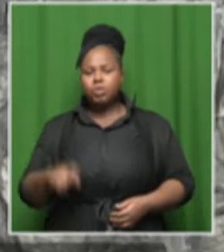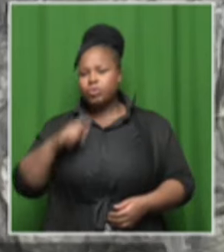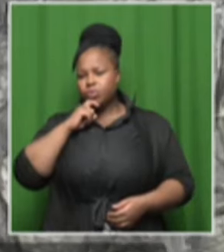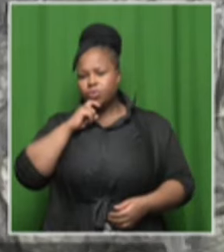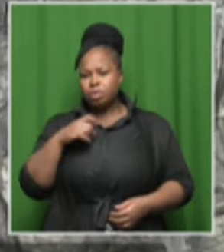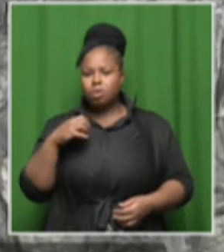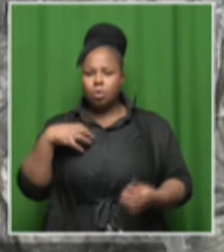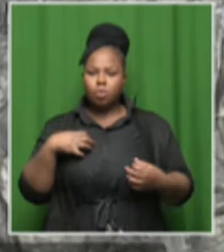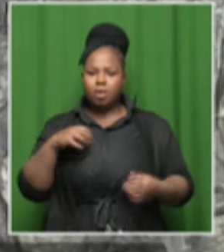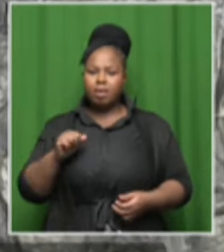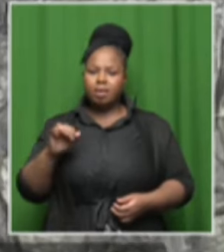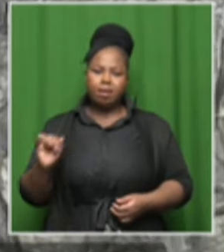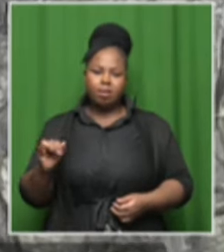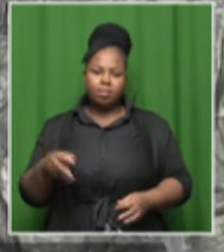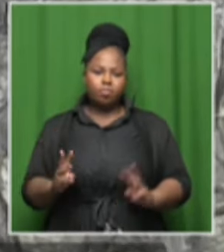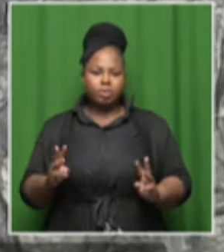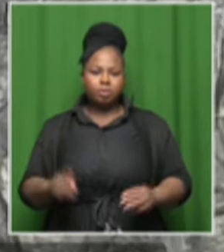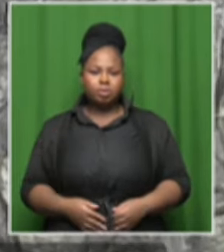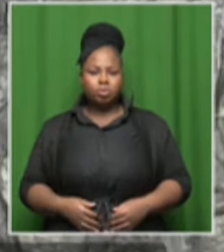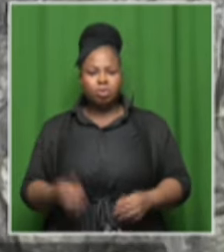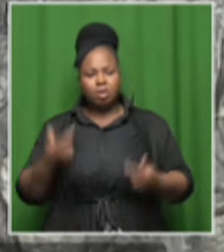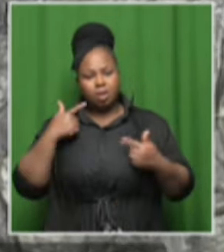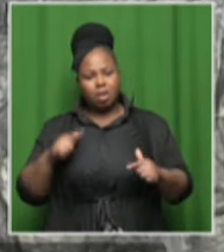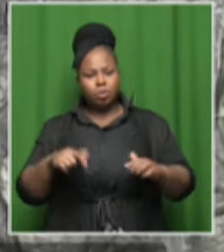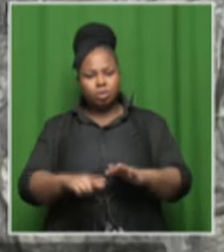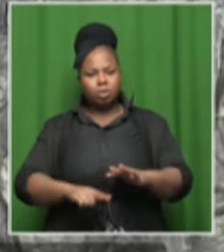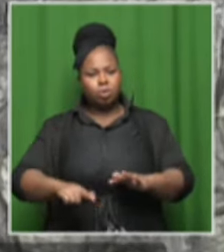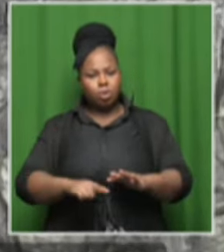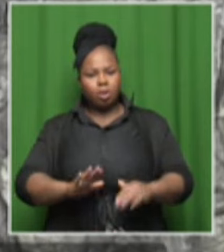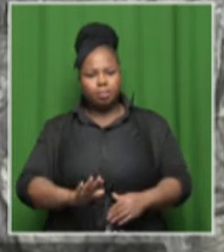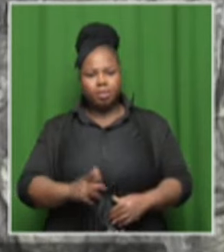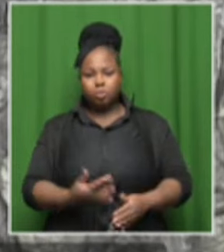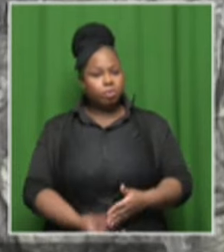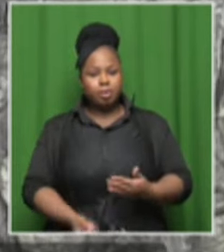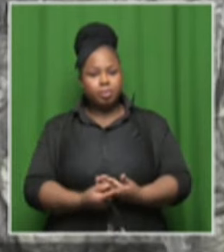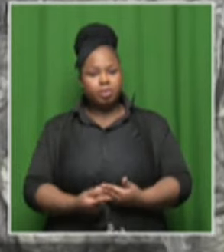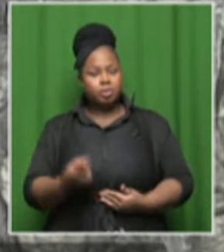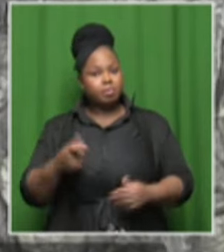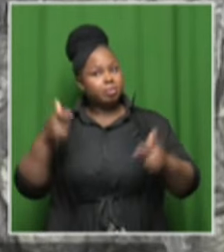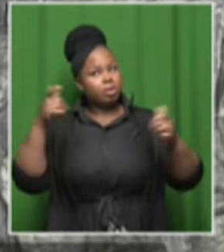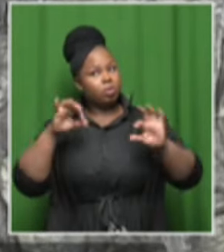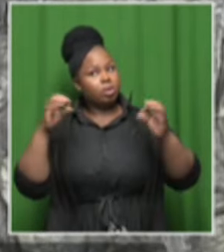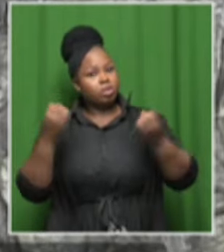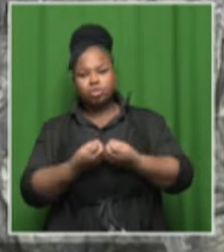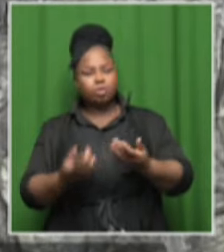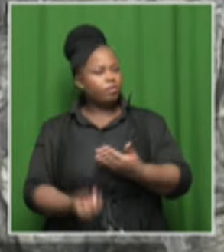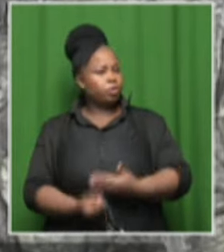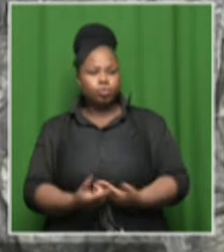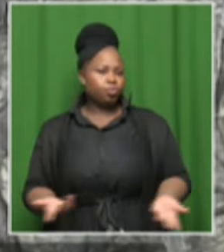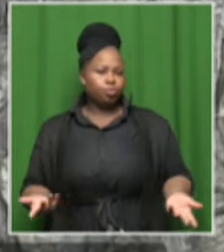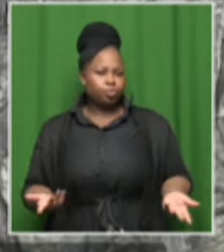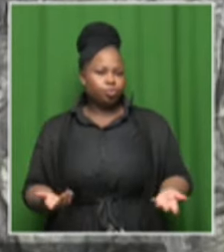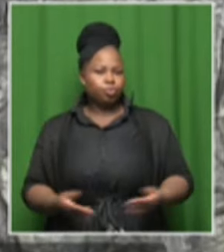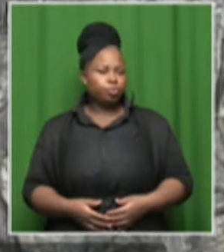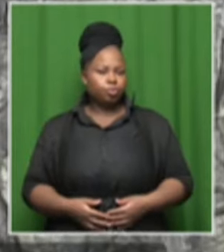models that's doing language localization that is not happening by the big organizations across the world. It's just a small example